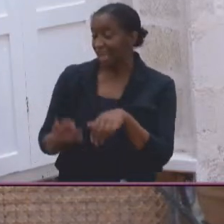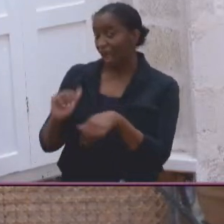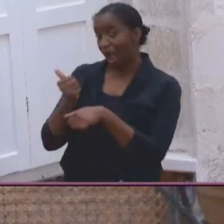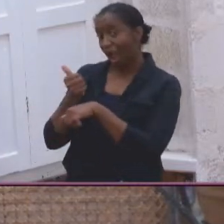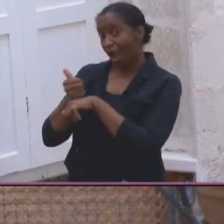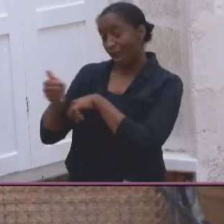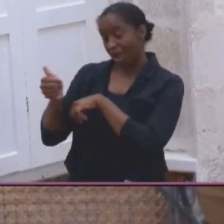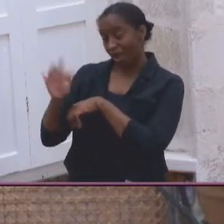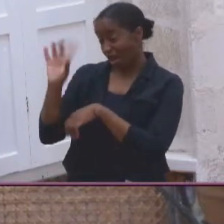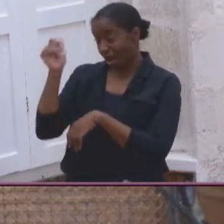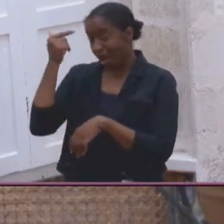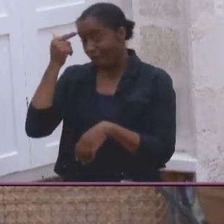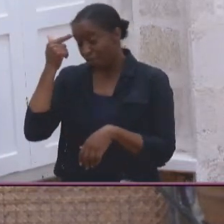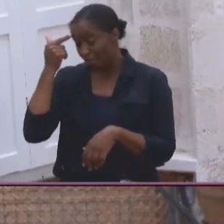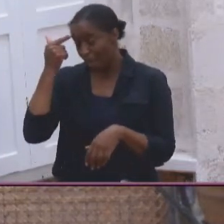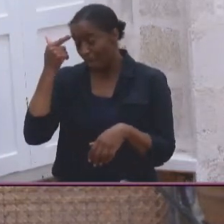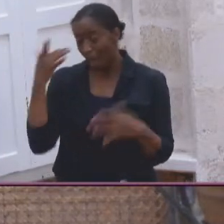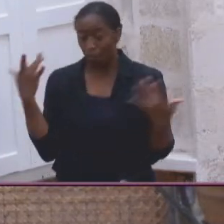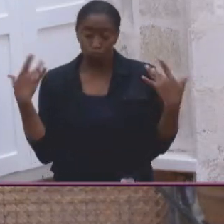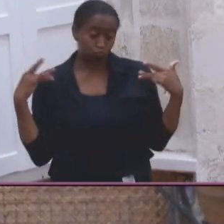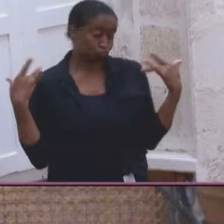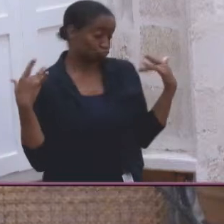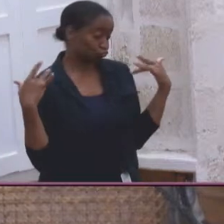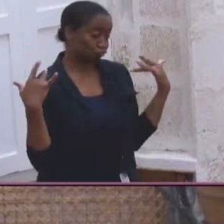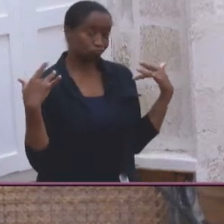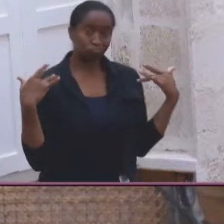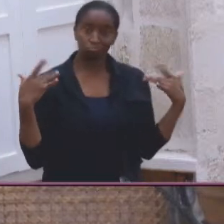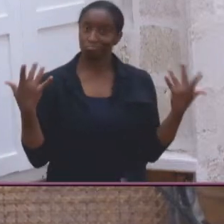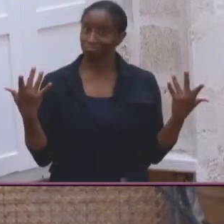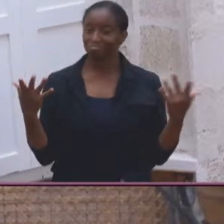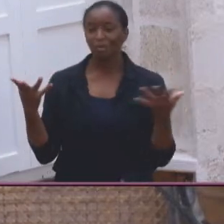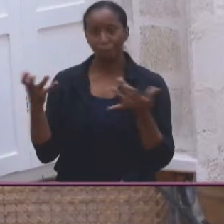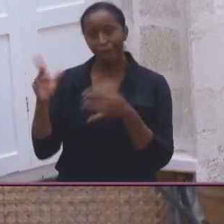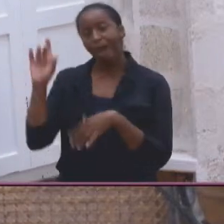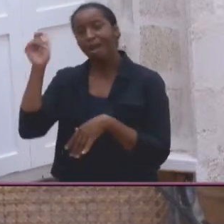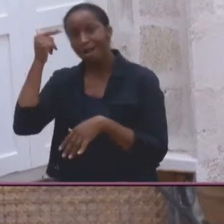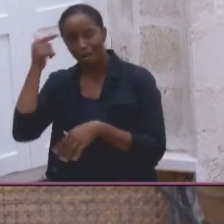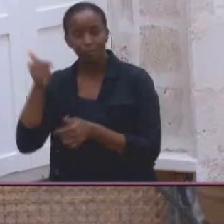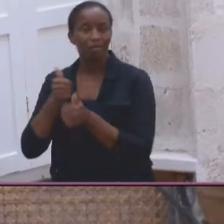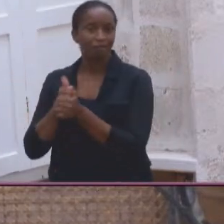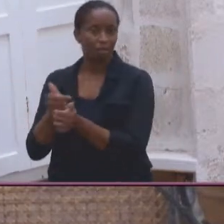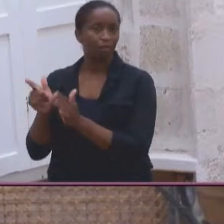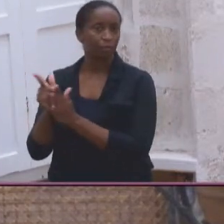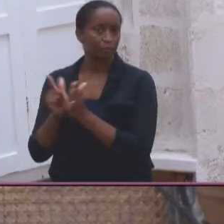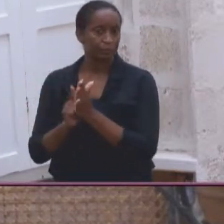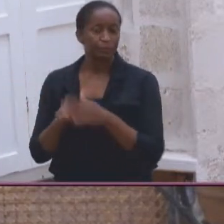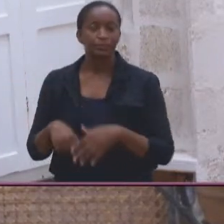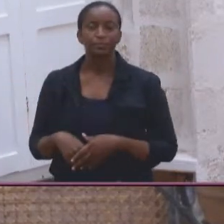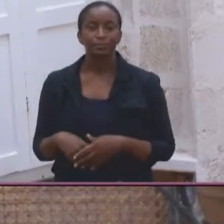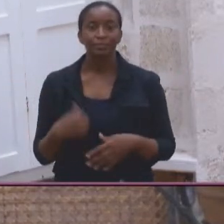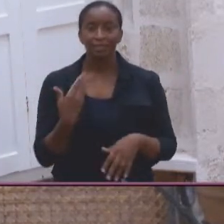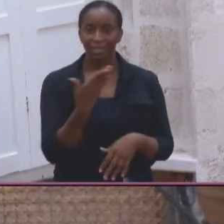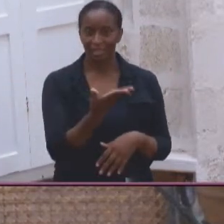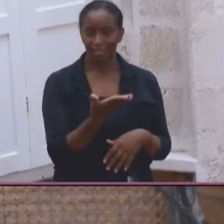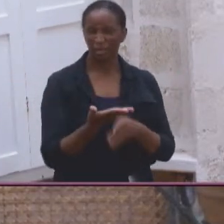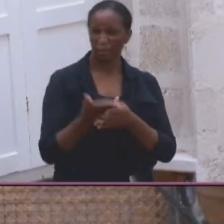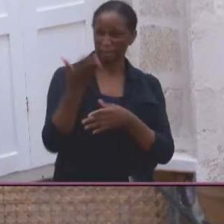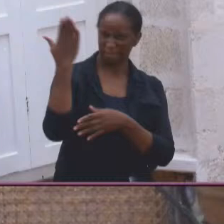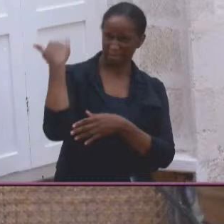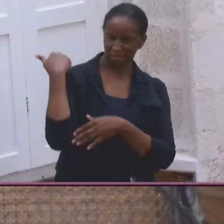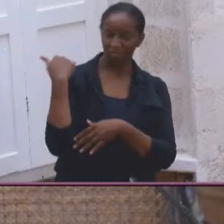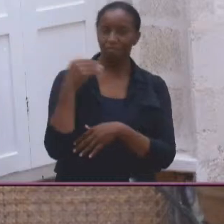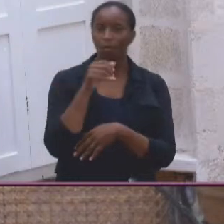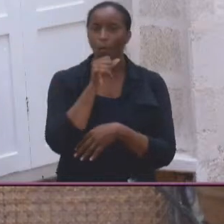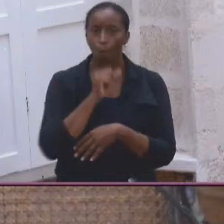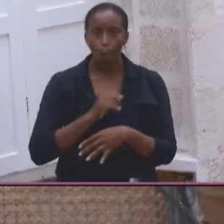been a nuisance to the residents in that constituency. And who's the responsibility for that? None